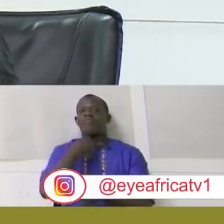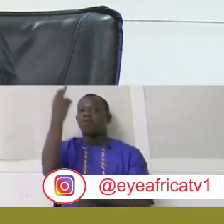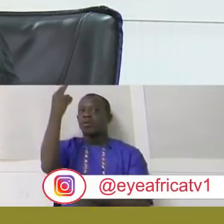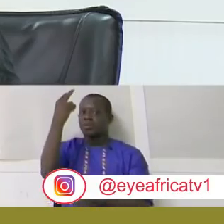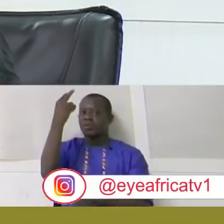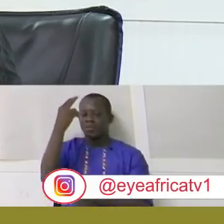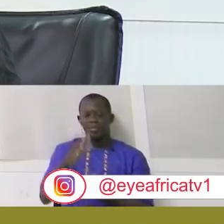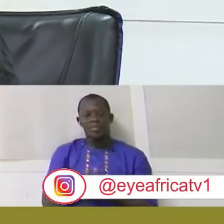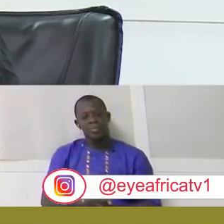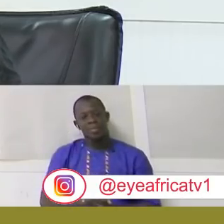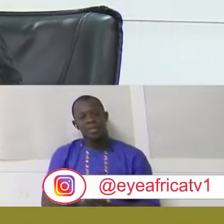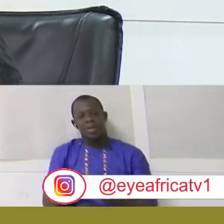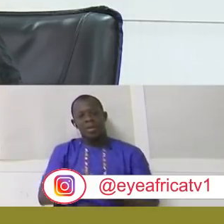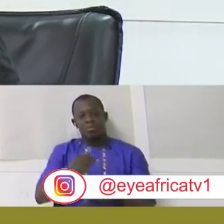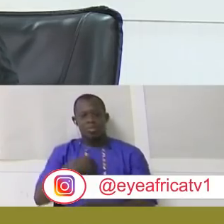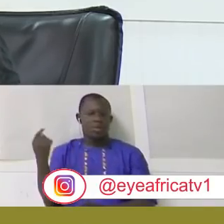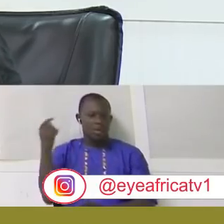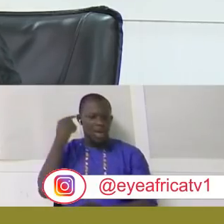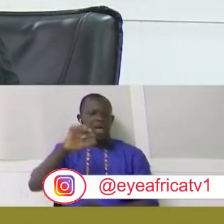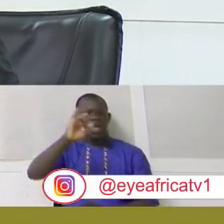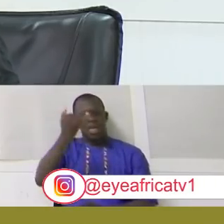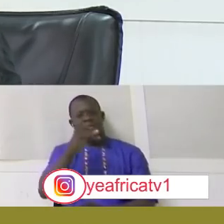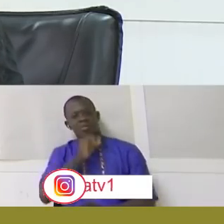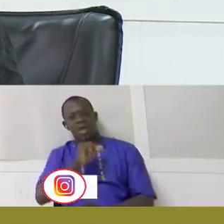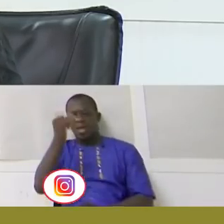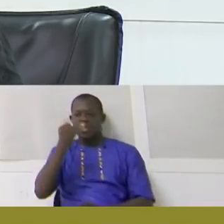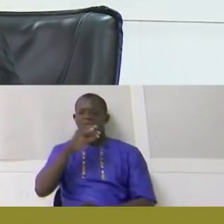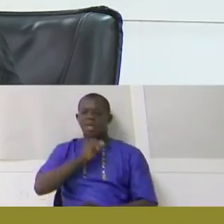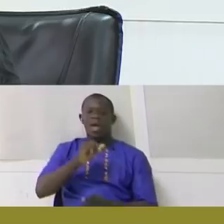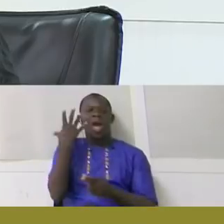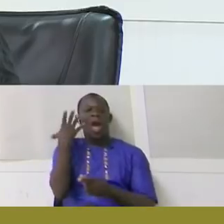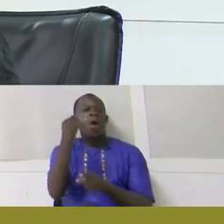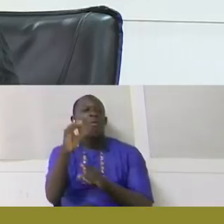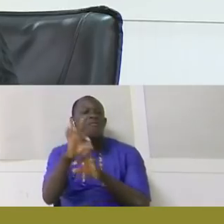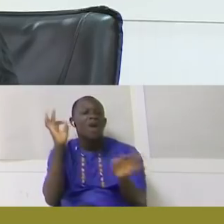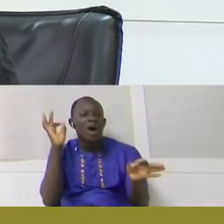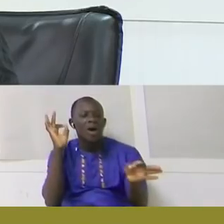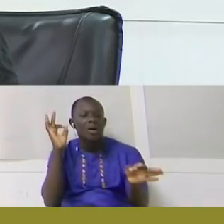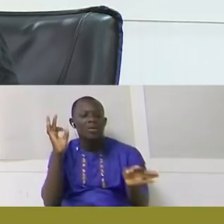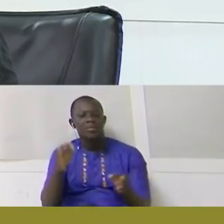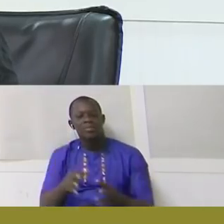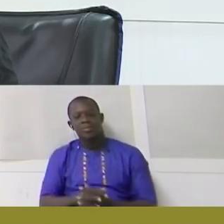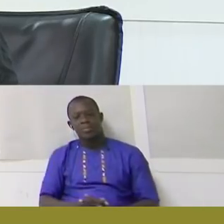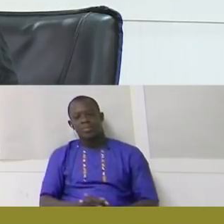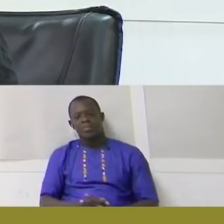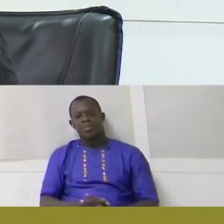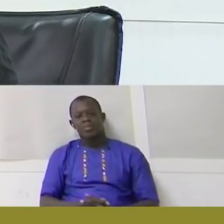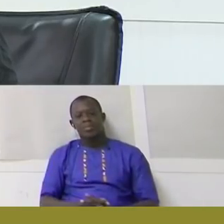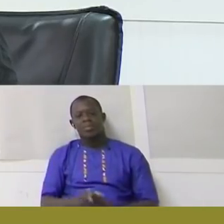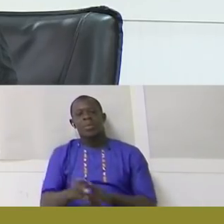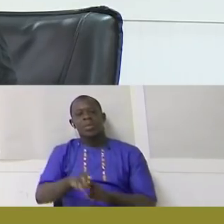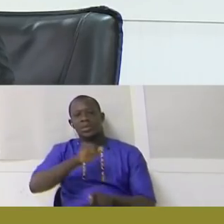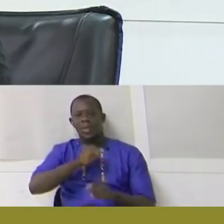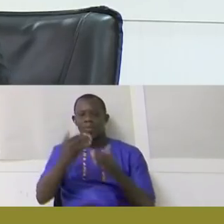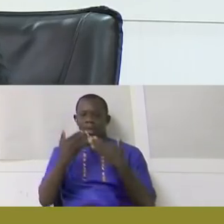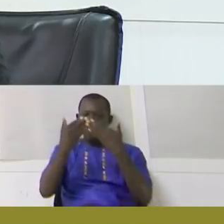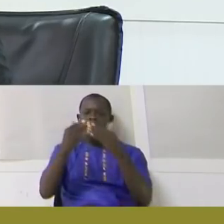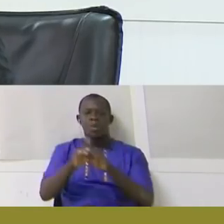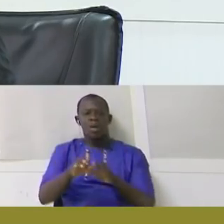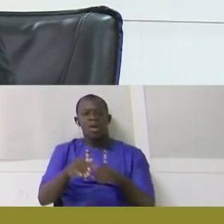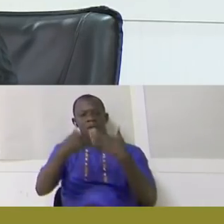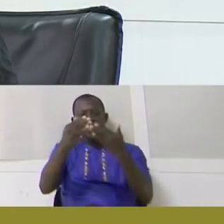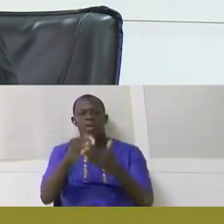on speaker. Ma dega yesa, how far? I heard yes sir, how far? Muneko, just give